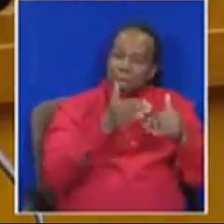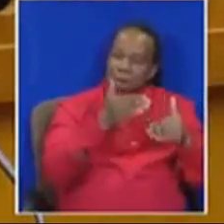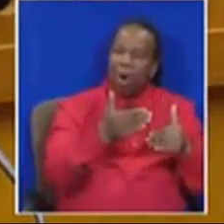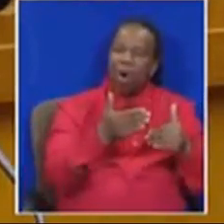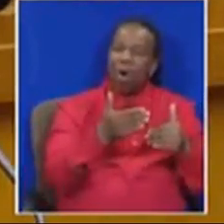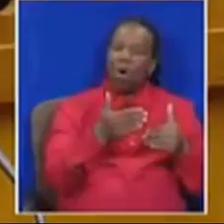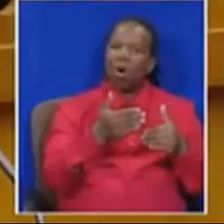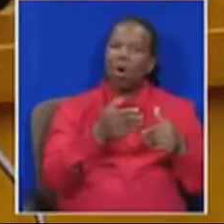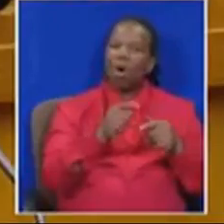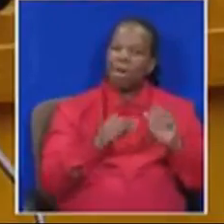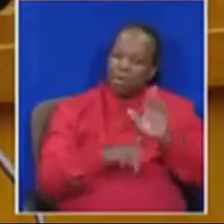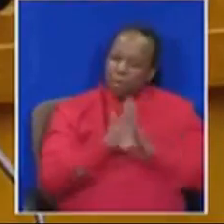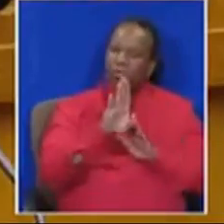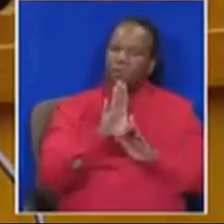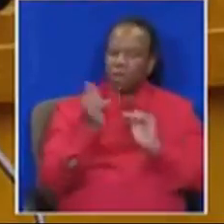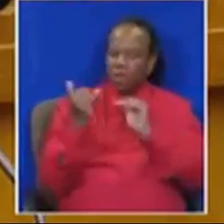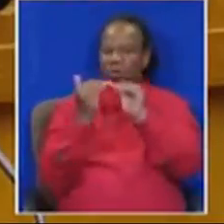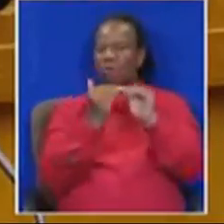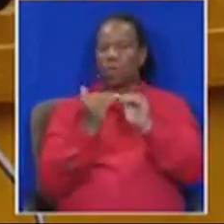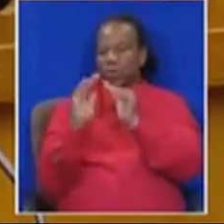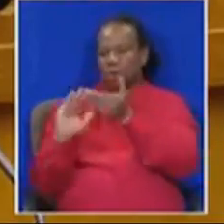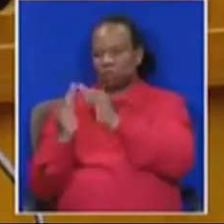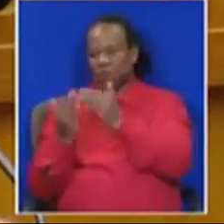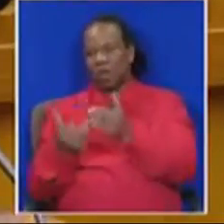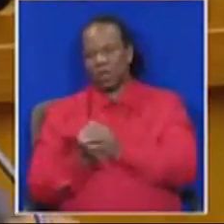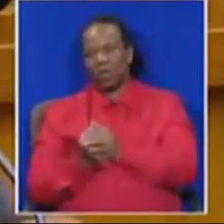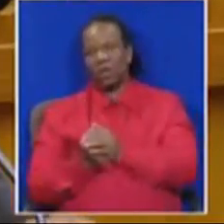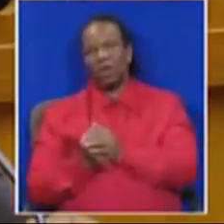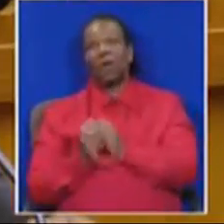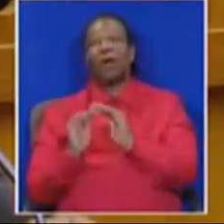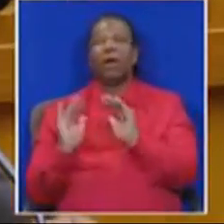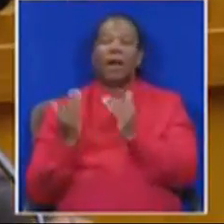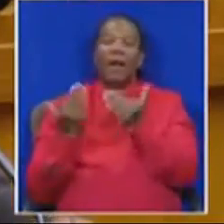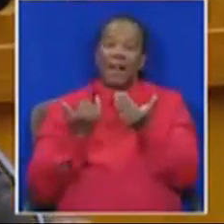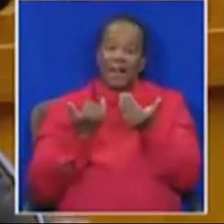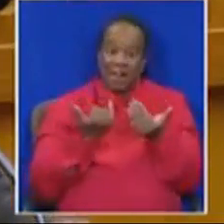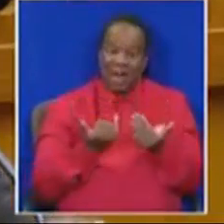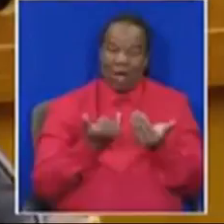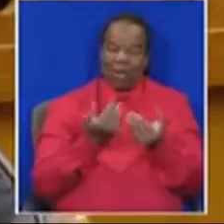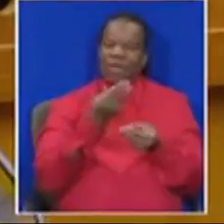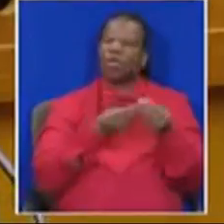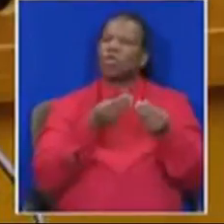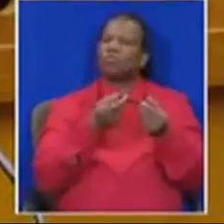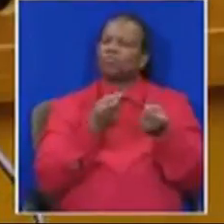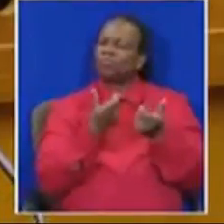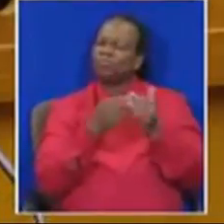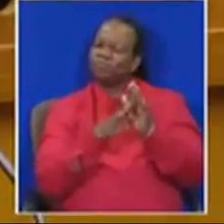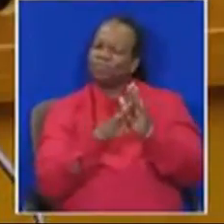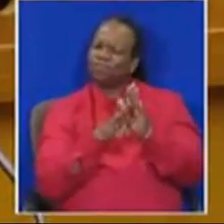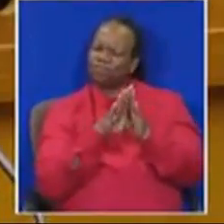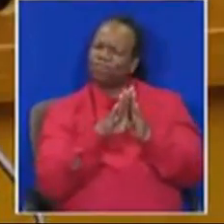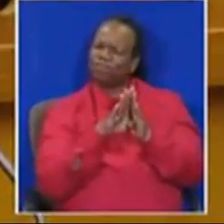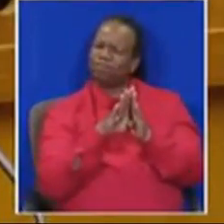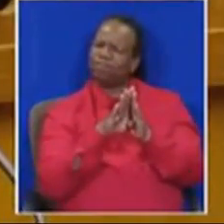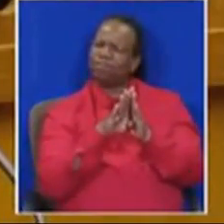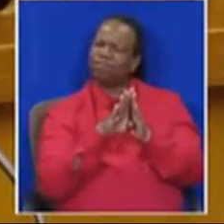equitable society. We have seen a moderate recovery in our economy and a